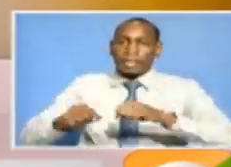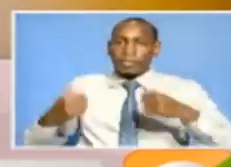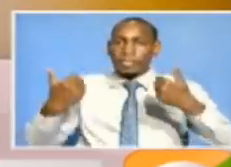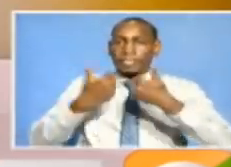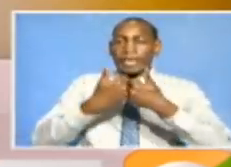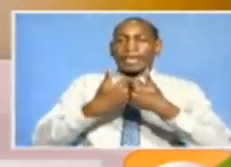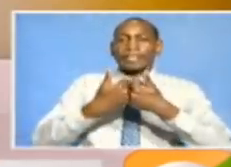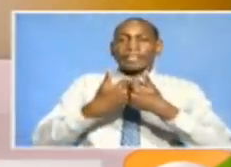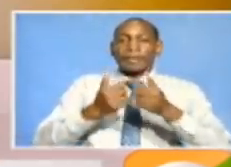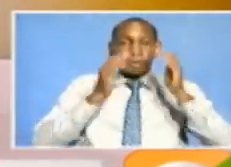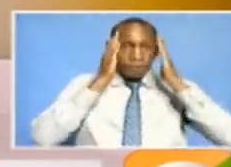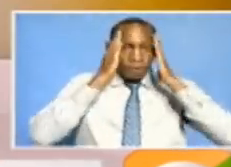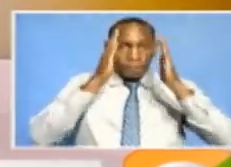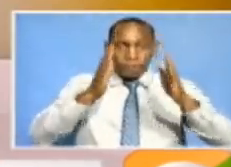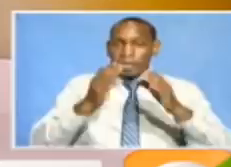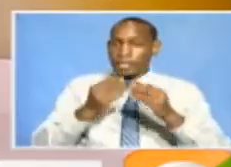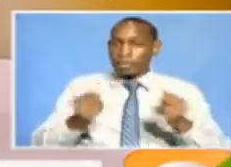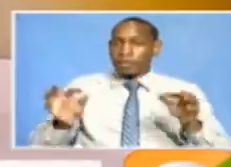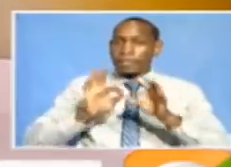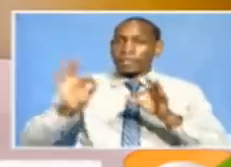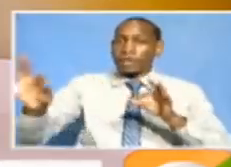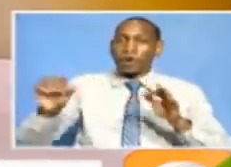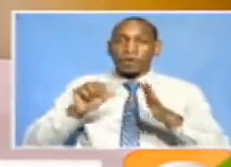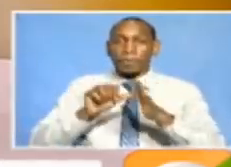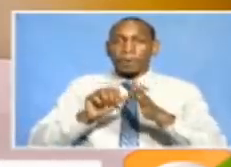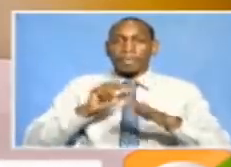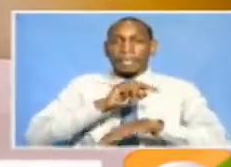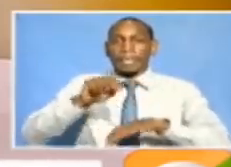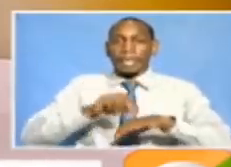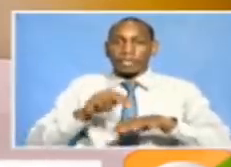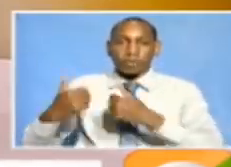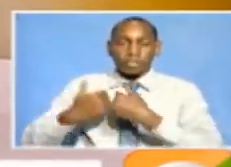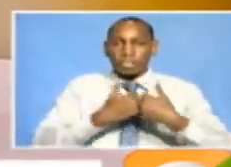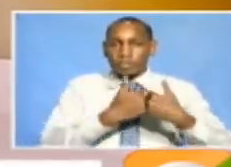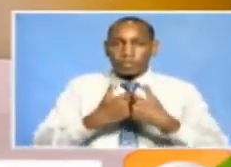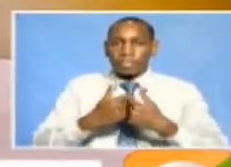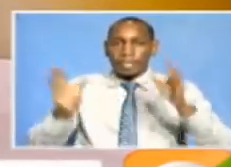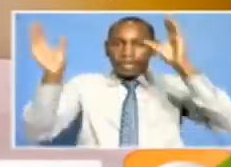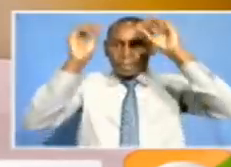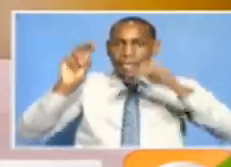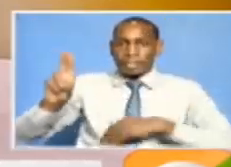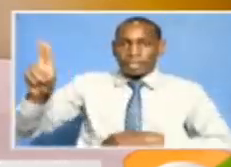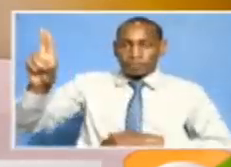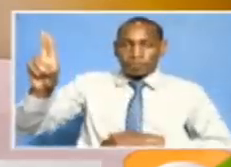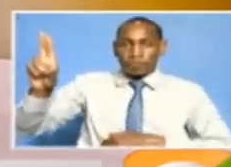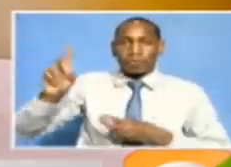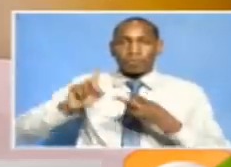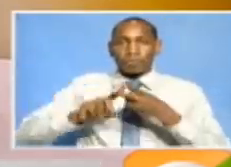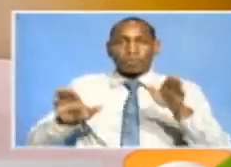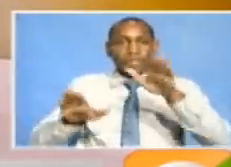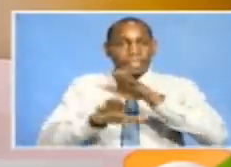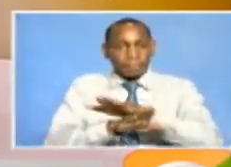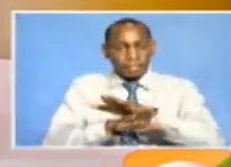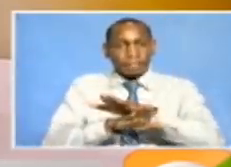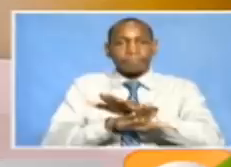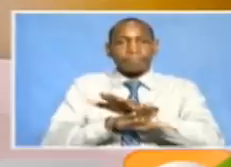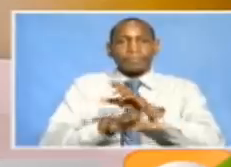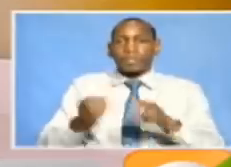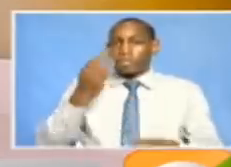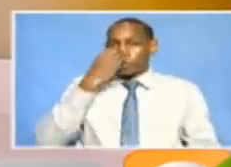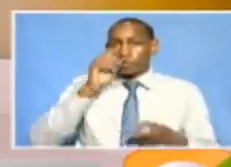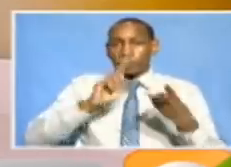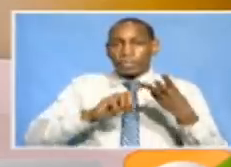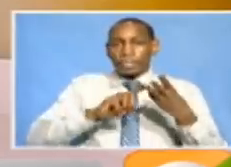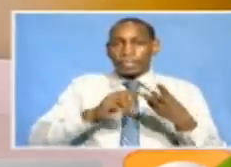games and focus on resolving long-standing national challenges. President Uhuru Kenyatta and his deputy, William Ruto, and